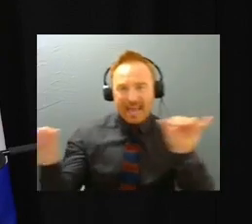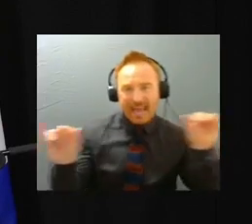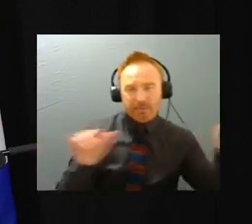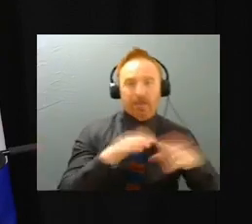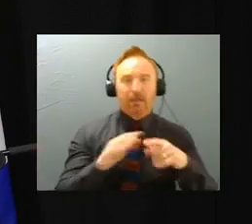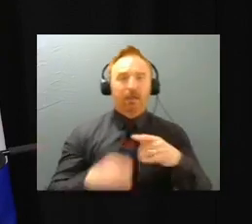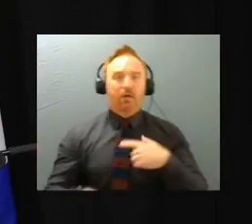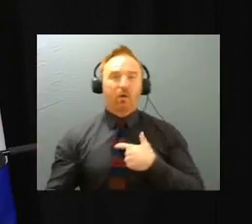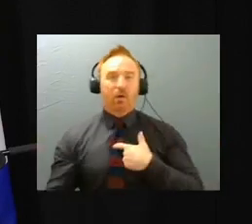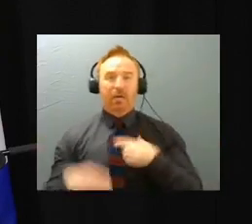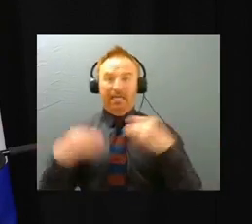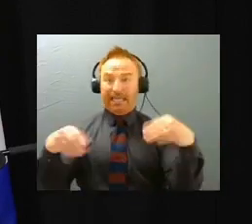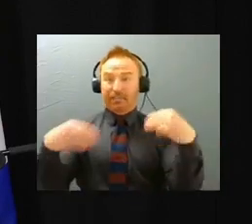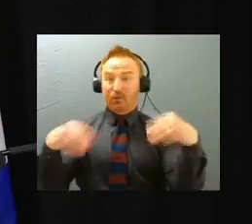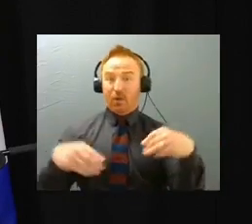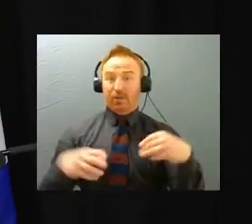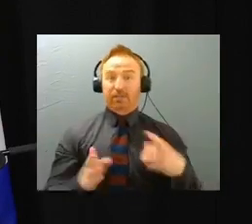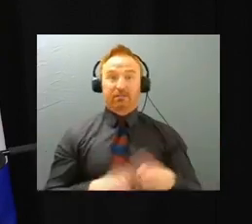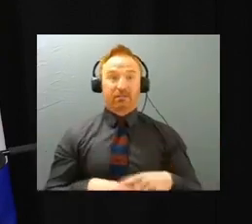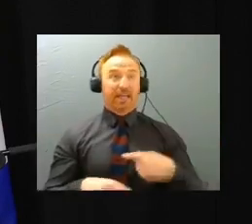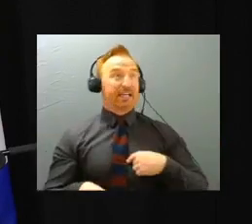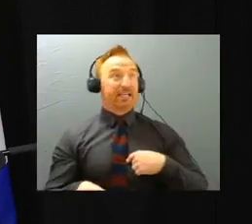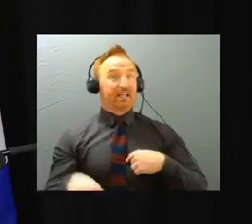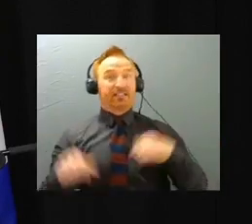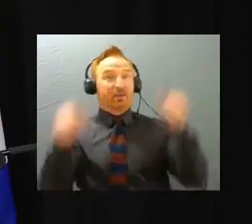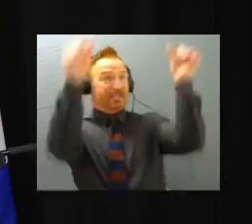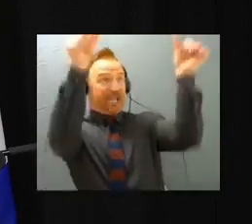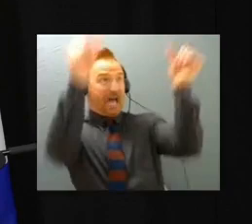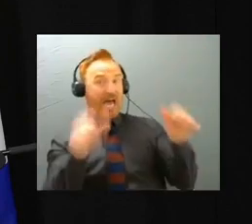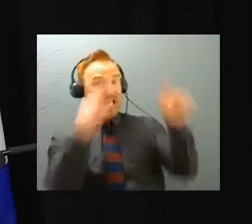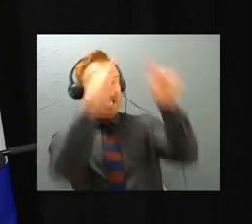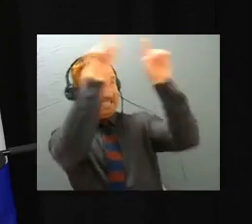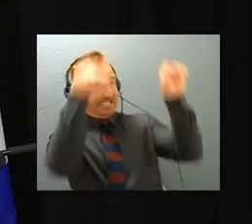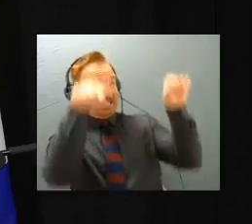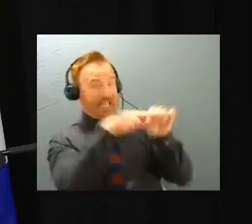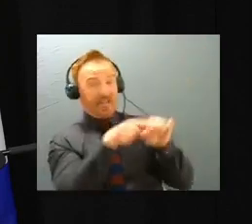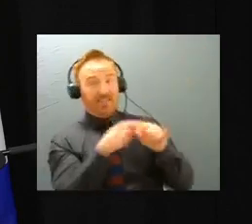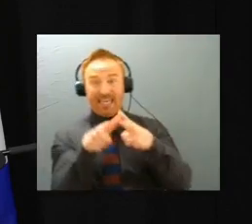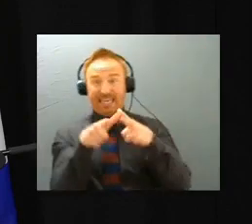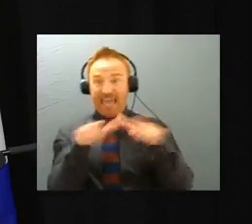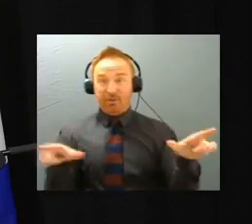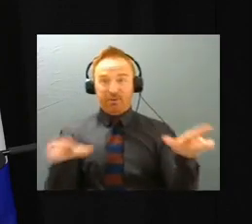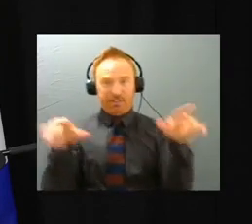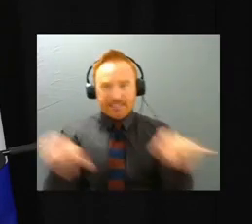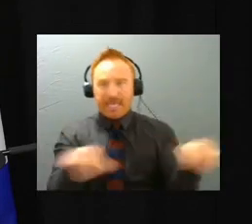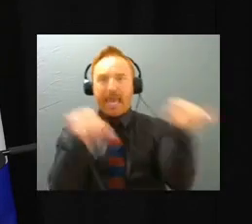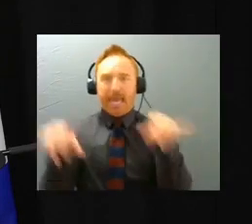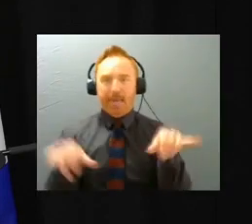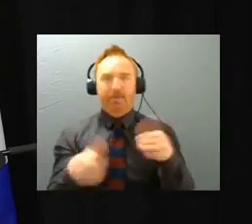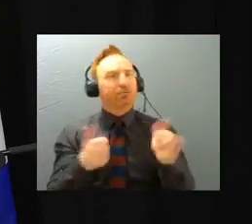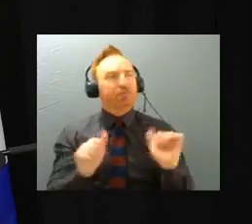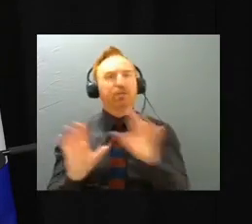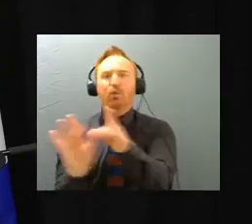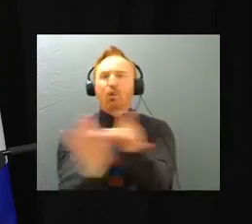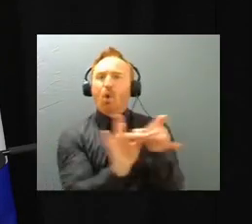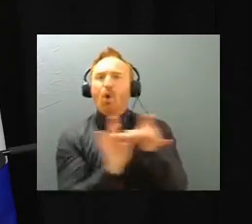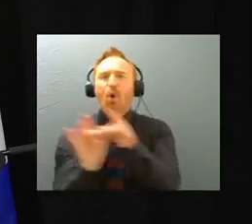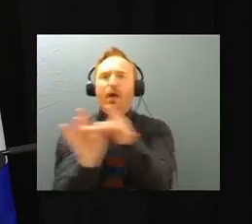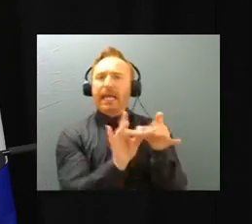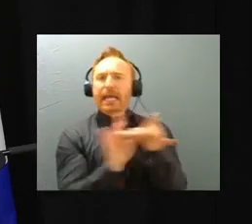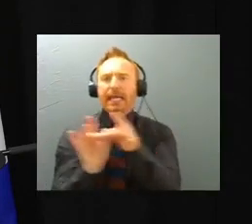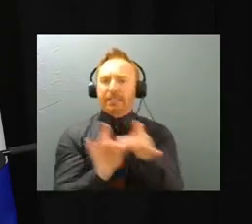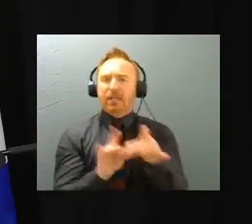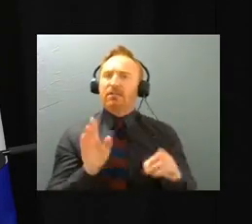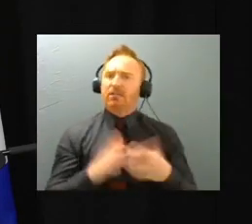part of the conversation months ago, to how we get into the restart and try to coordinate as much as we possibly can with other jurisdiction, looking